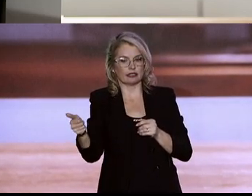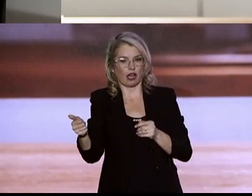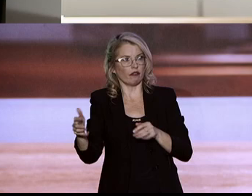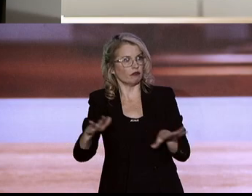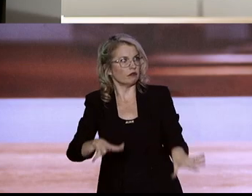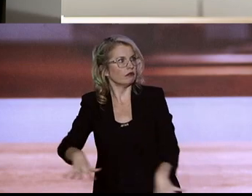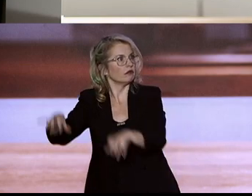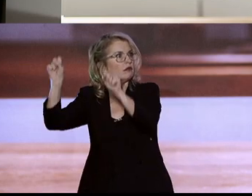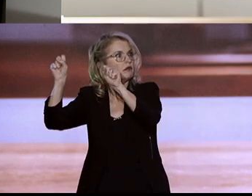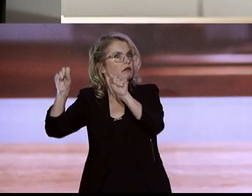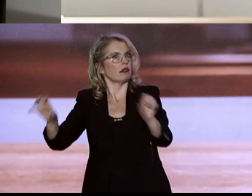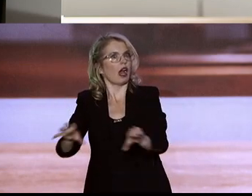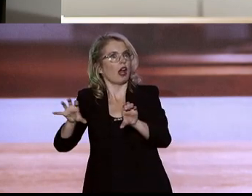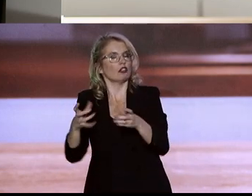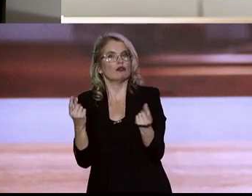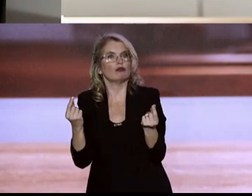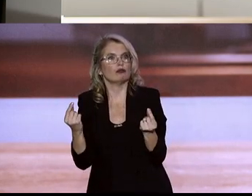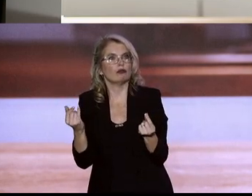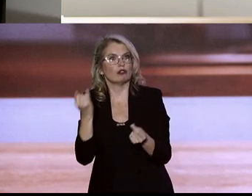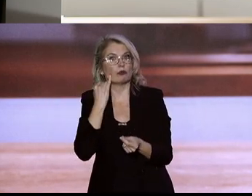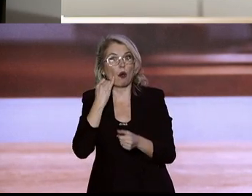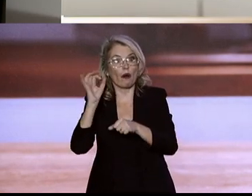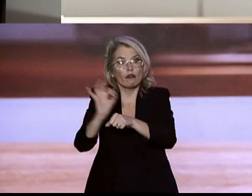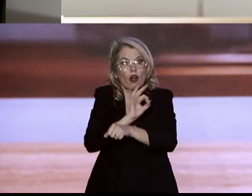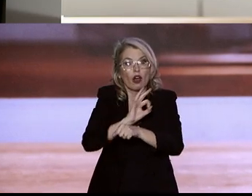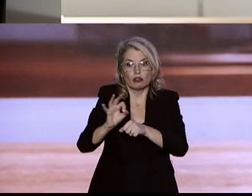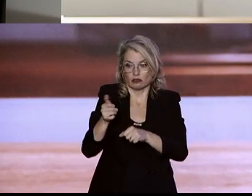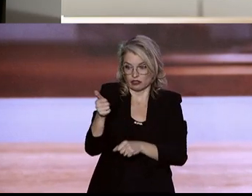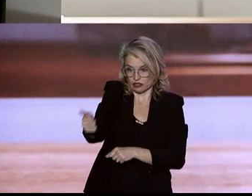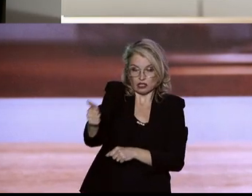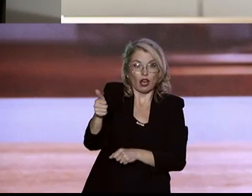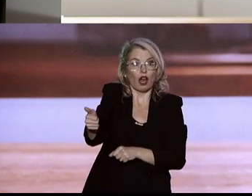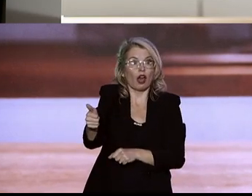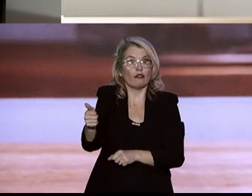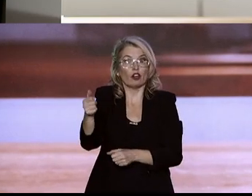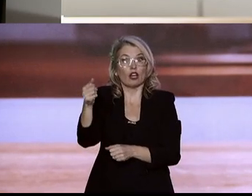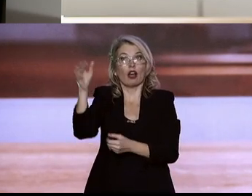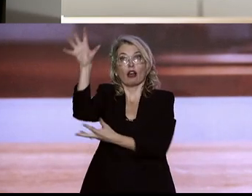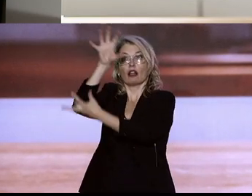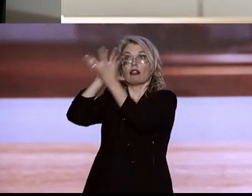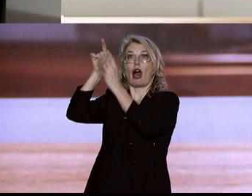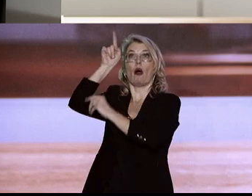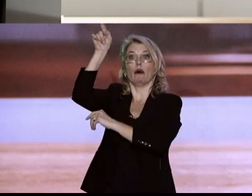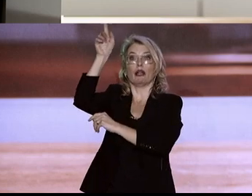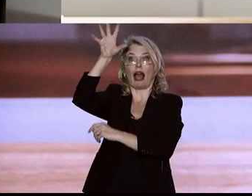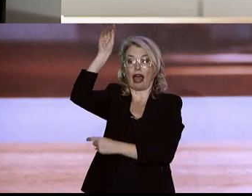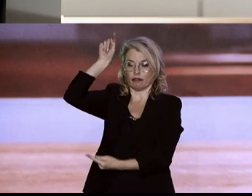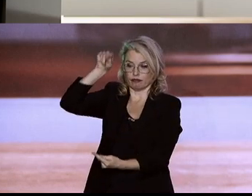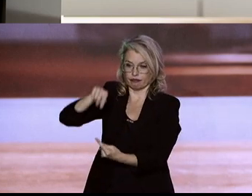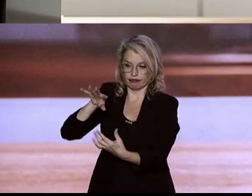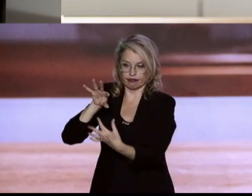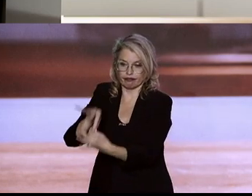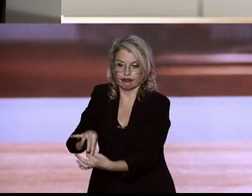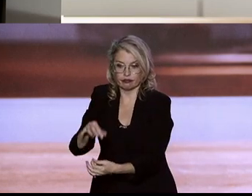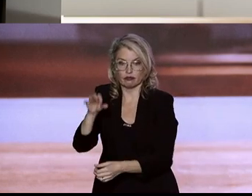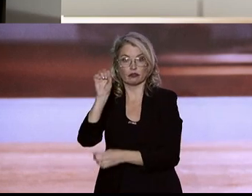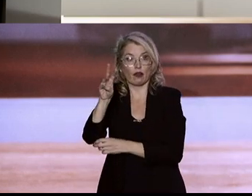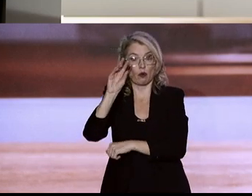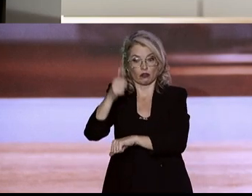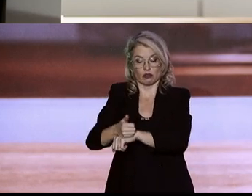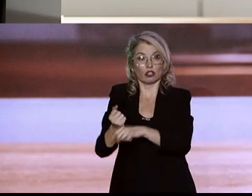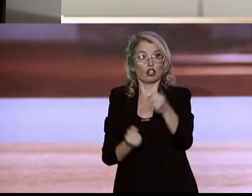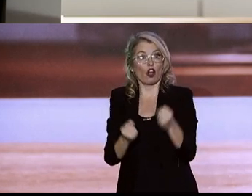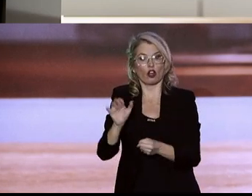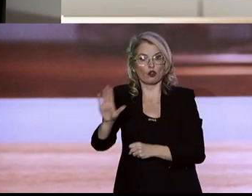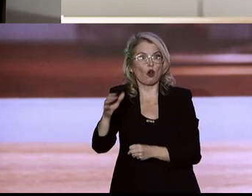action? Now, with functions enabled by both the cloud and software-defined vehicles,